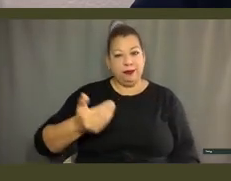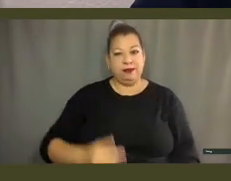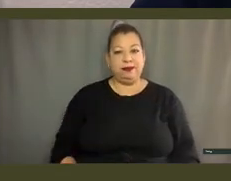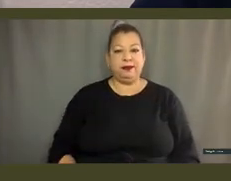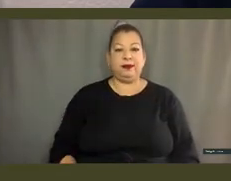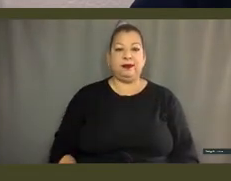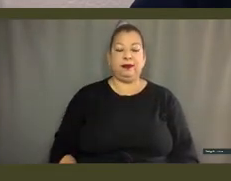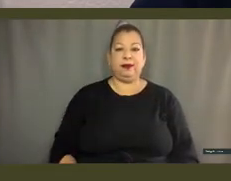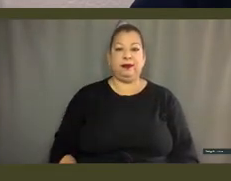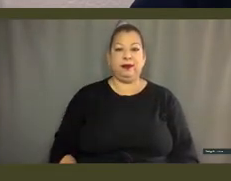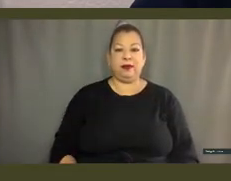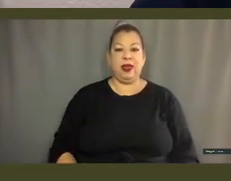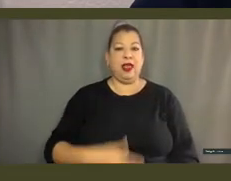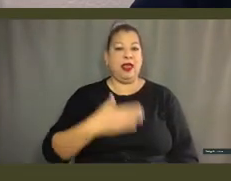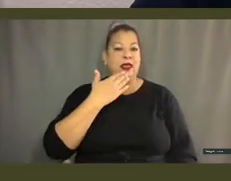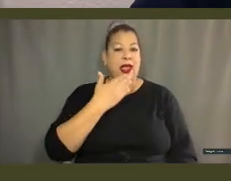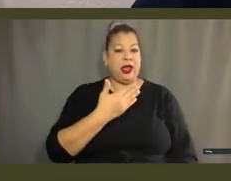Thank you so much.